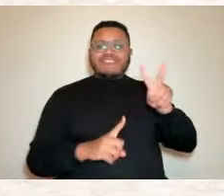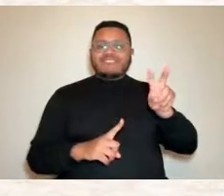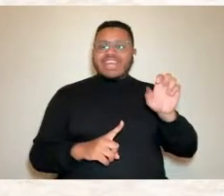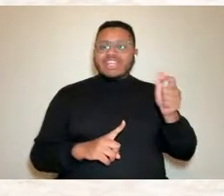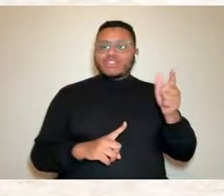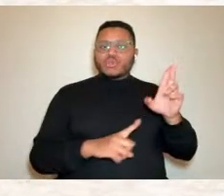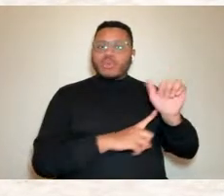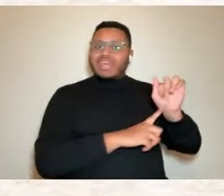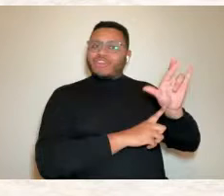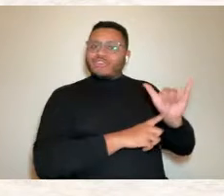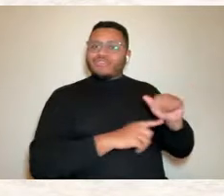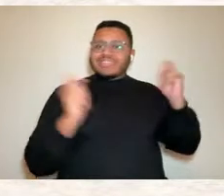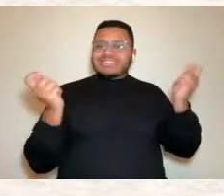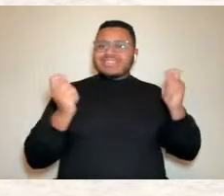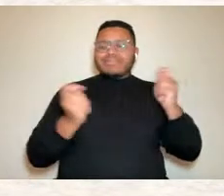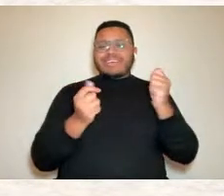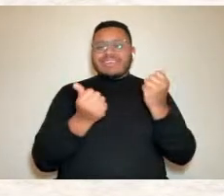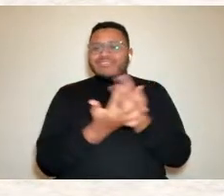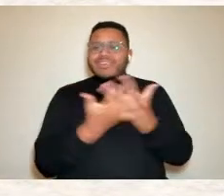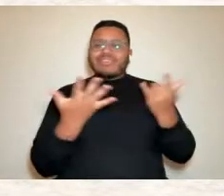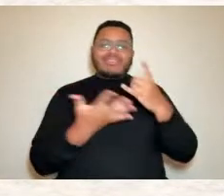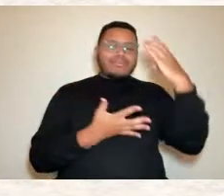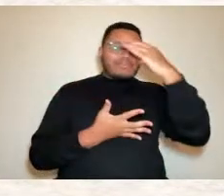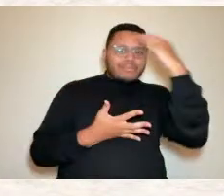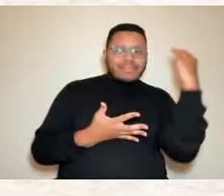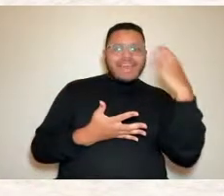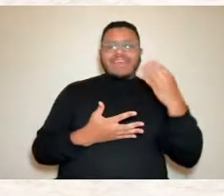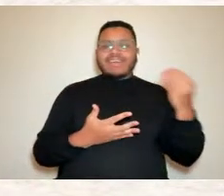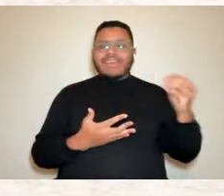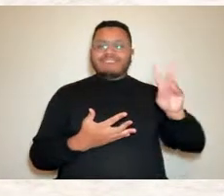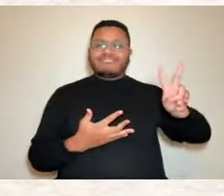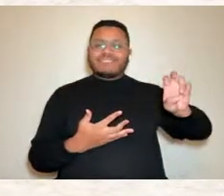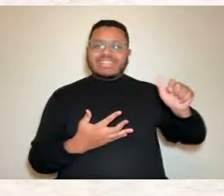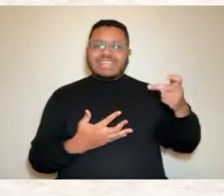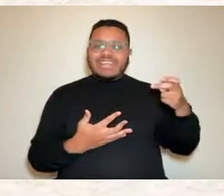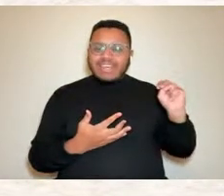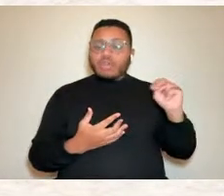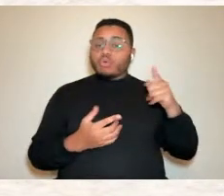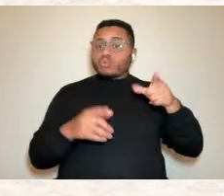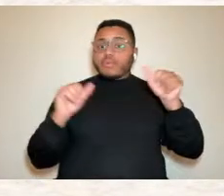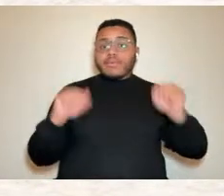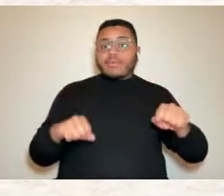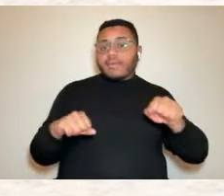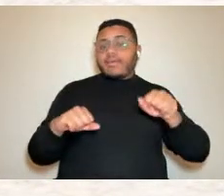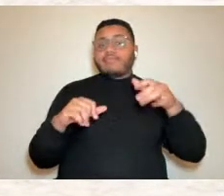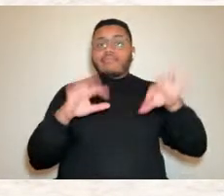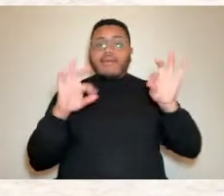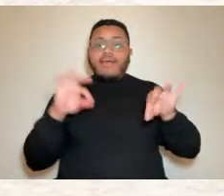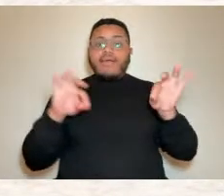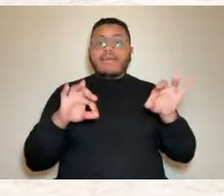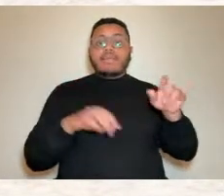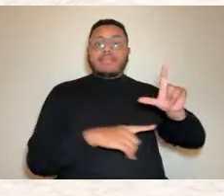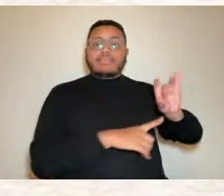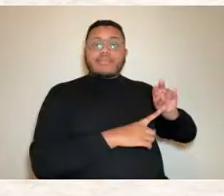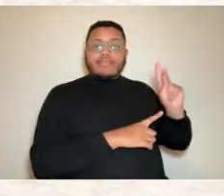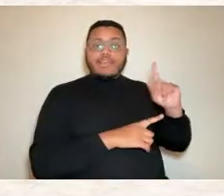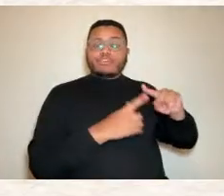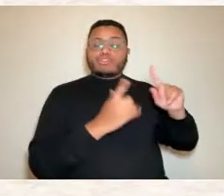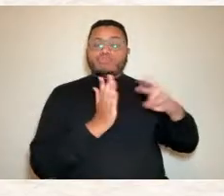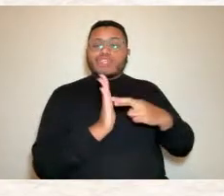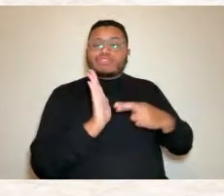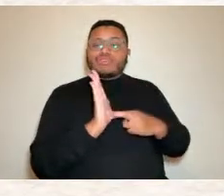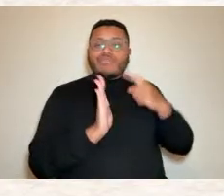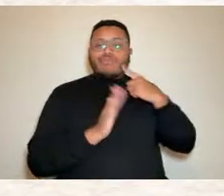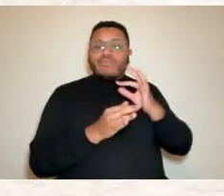a celebration of all things Black and vegan. So you can just find the link to register for